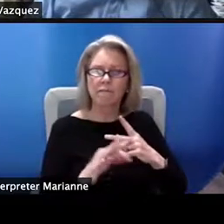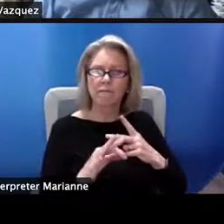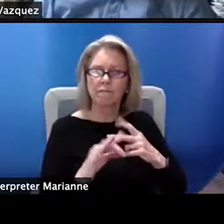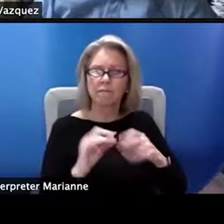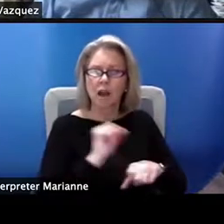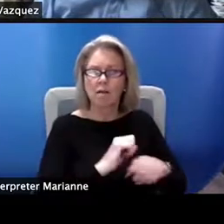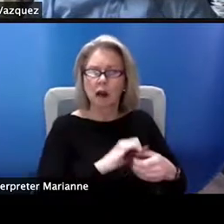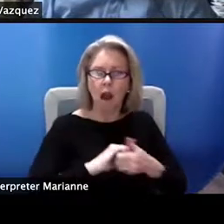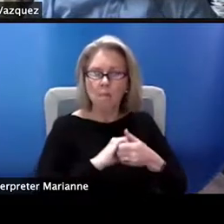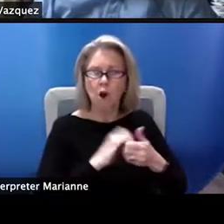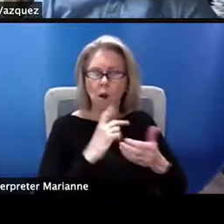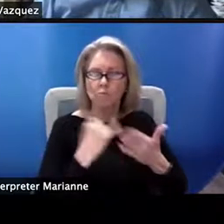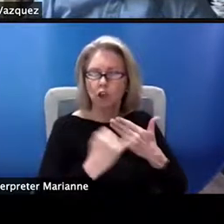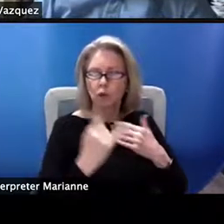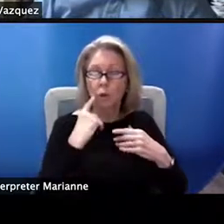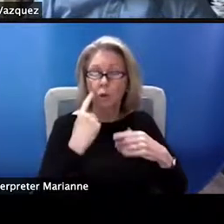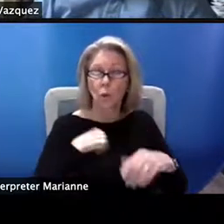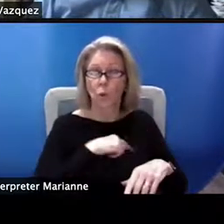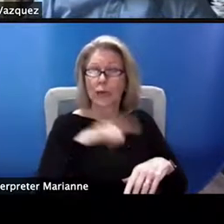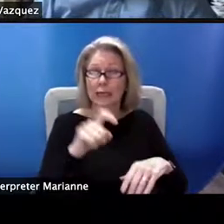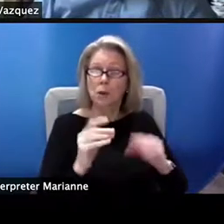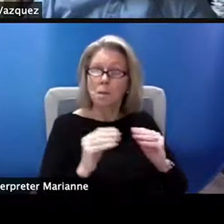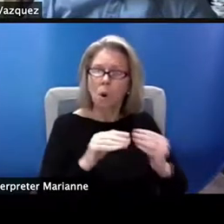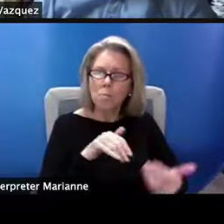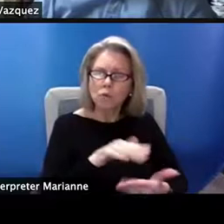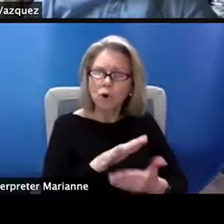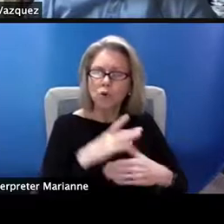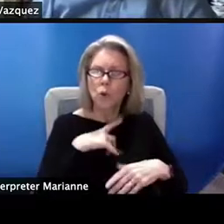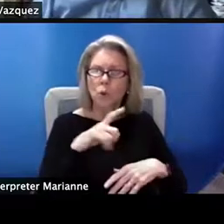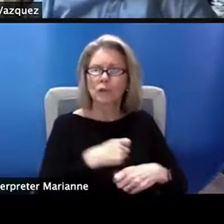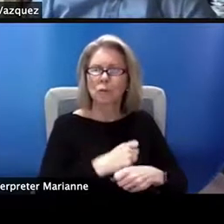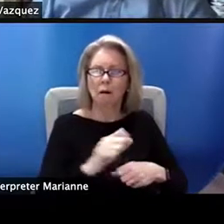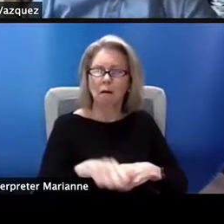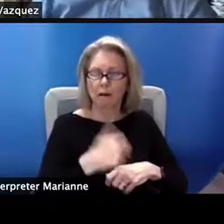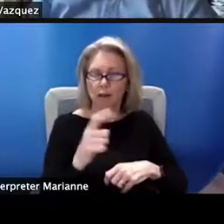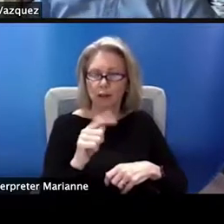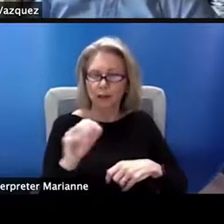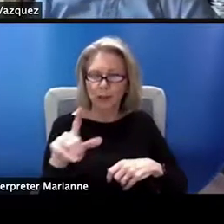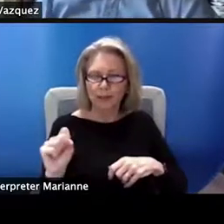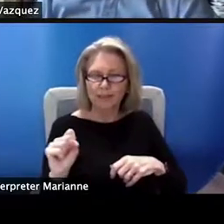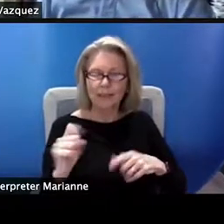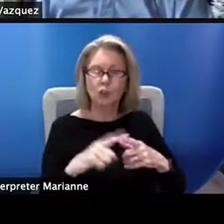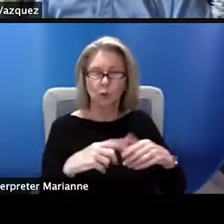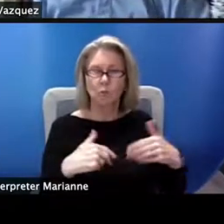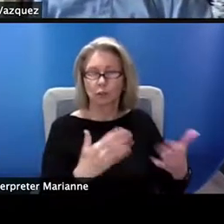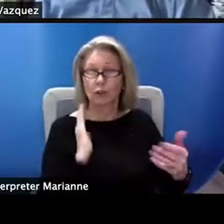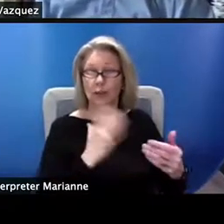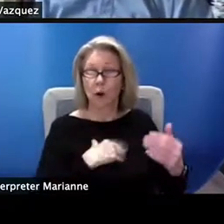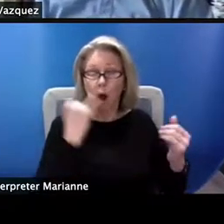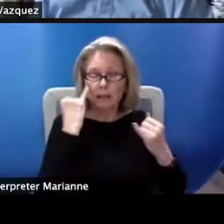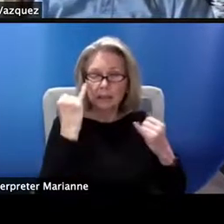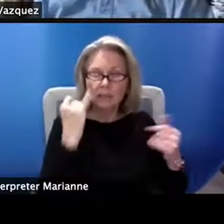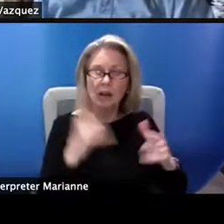and projects that we thought we need more approach. We need to make another tools to present our ideas, and